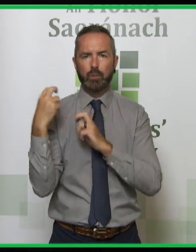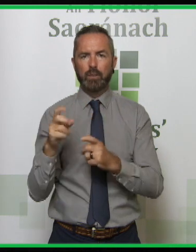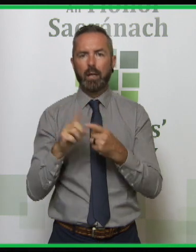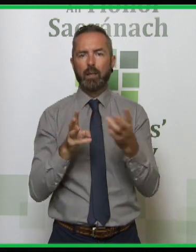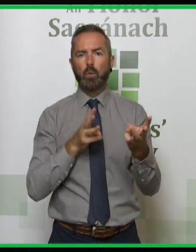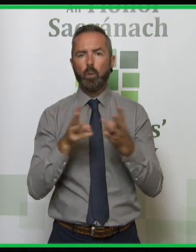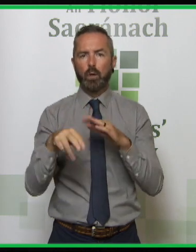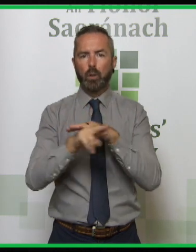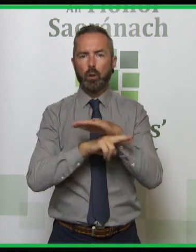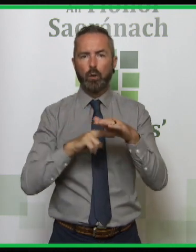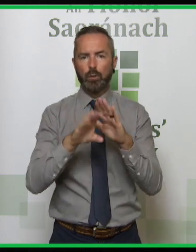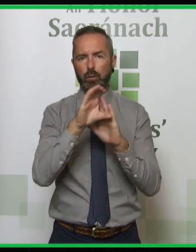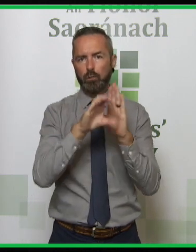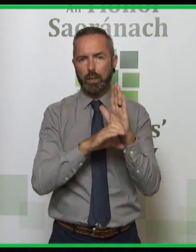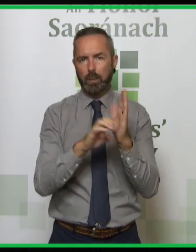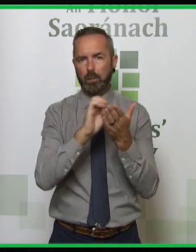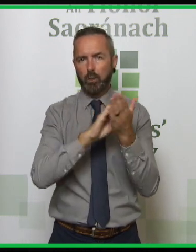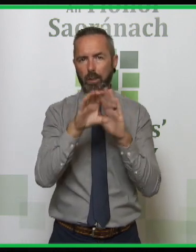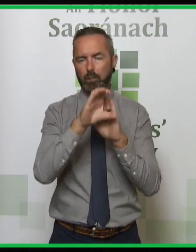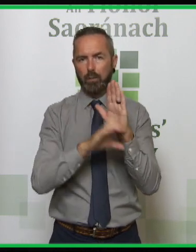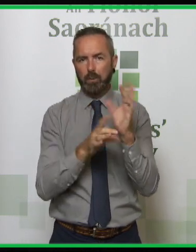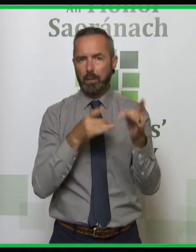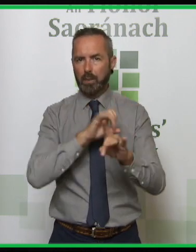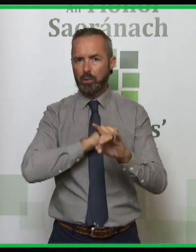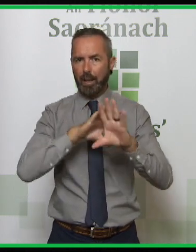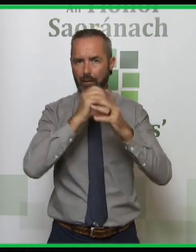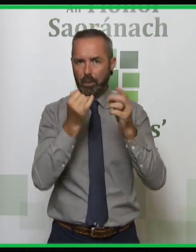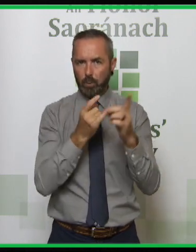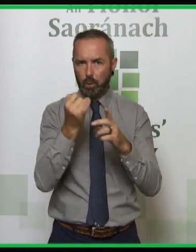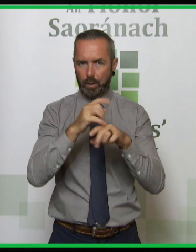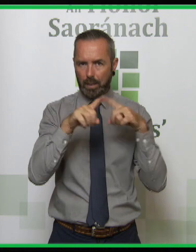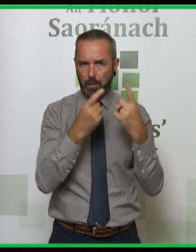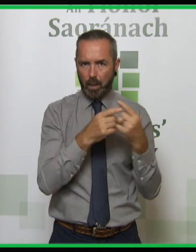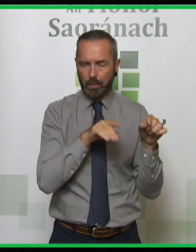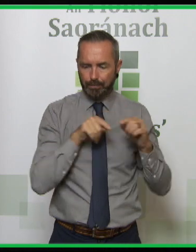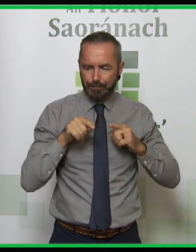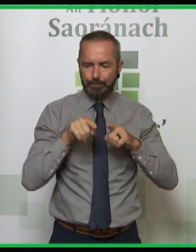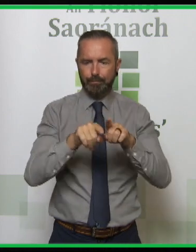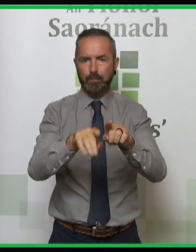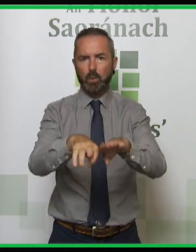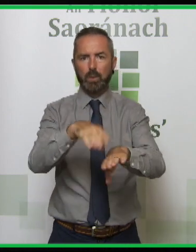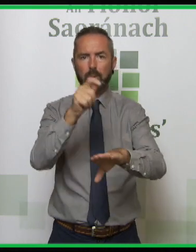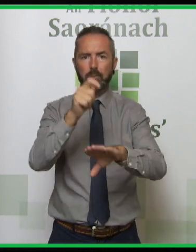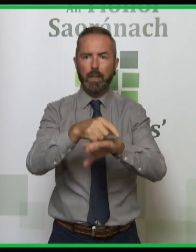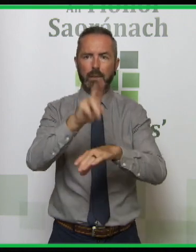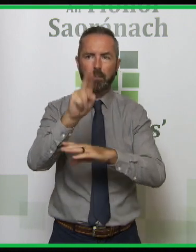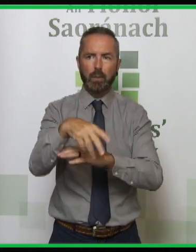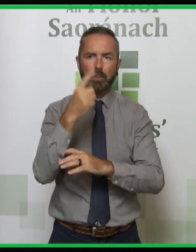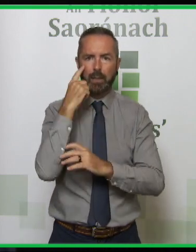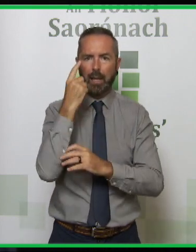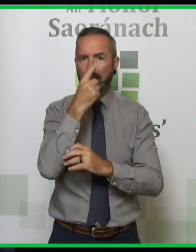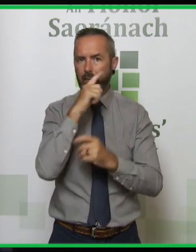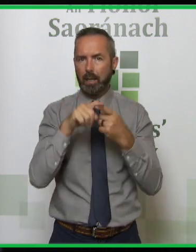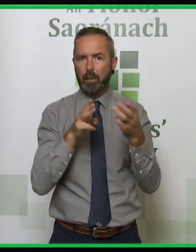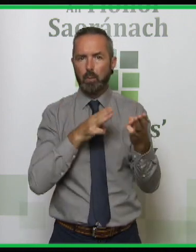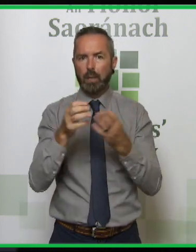under the European Prevention Curriculum to ensure that everything we're doing in the department stays in line with the best possible evidence and practice base that's